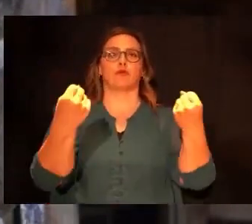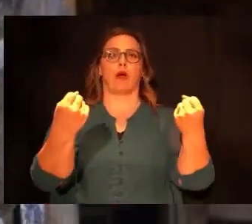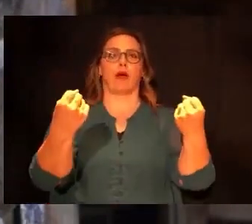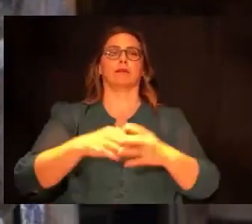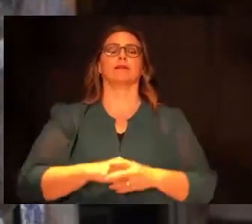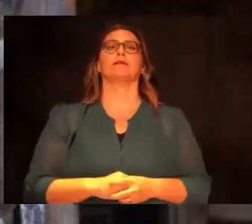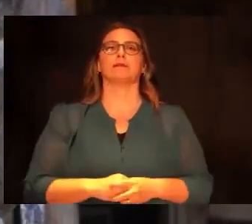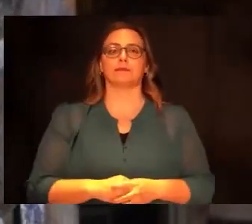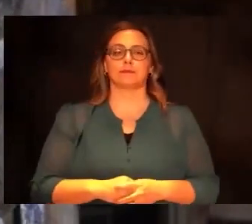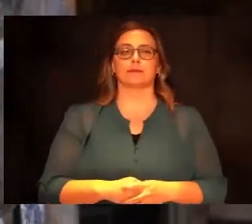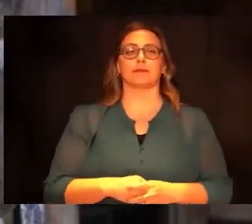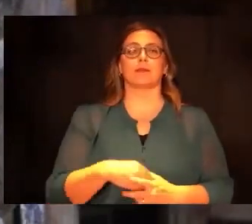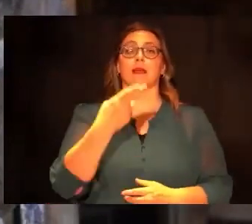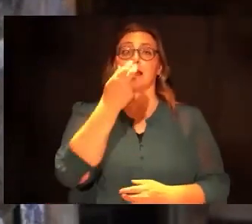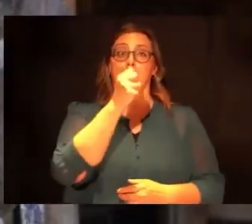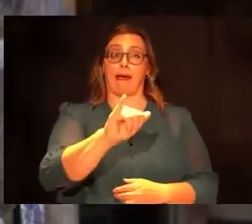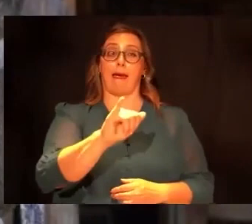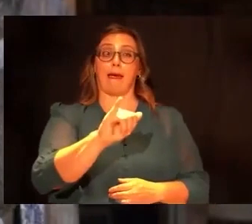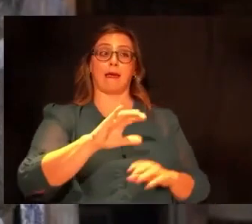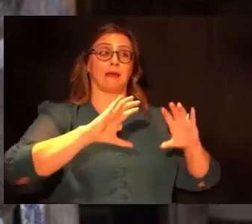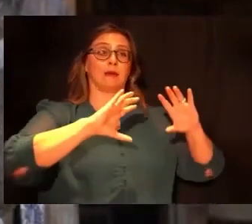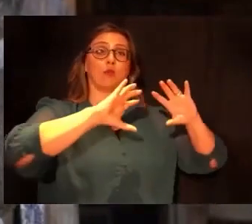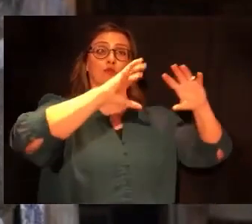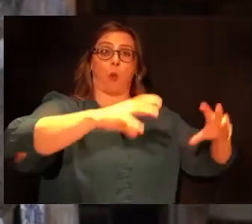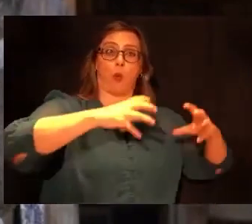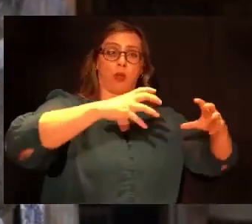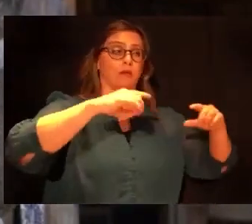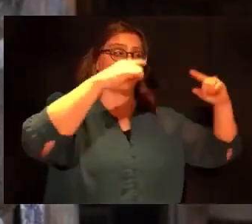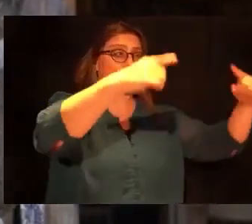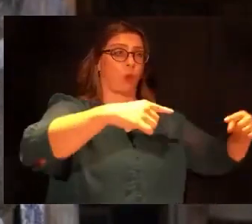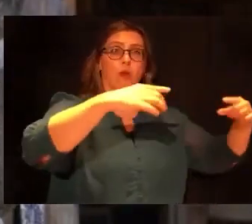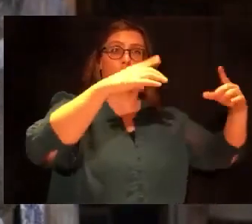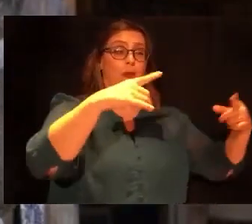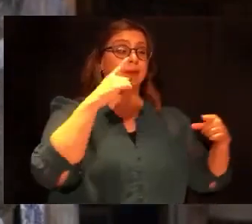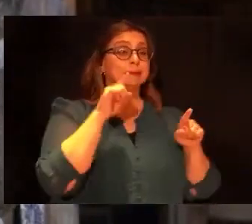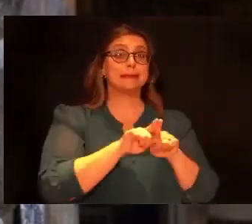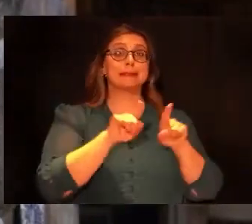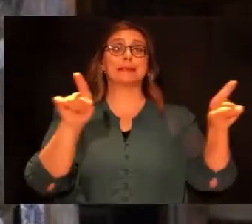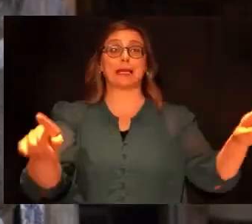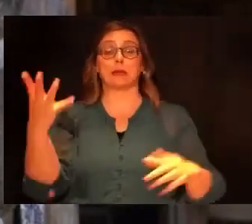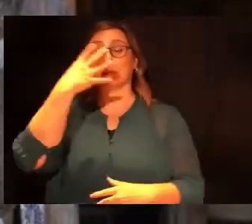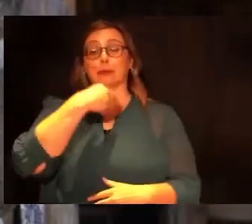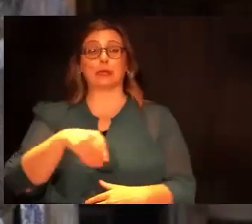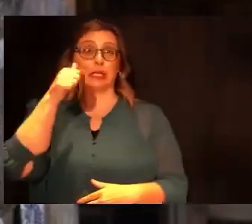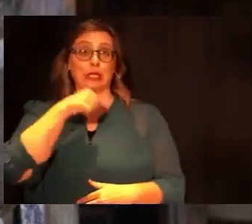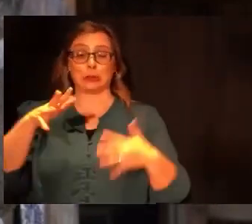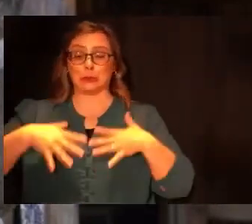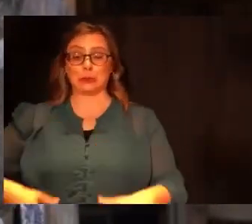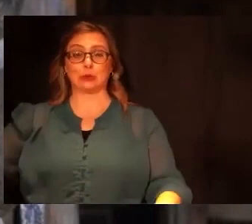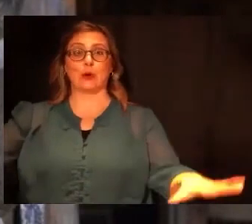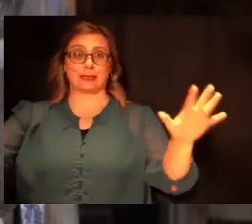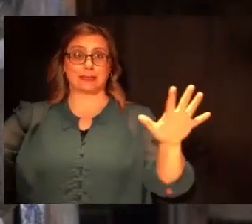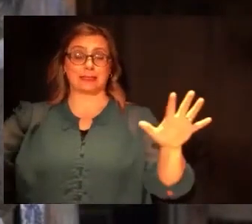Rolls of smooth hay, so neat and trim like prissy girls waiting for their prom escort.